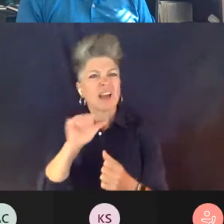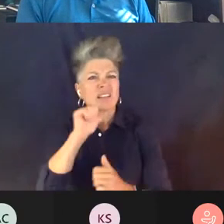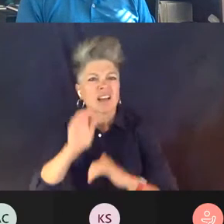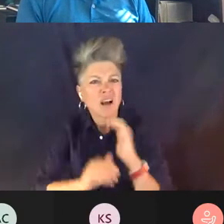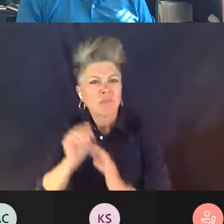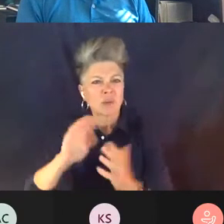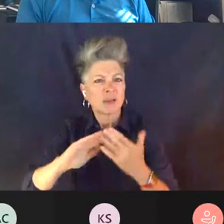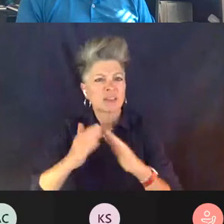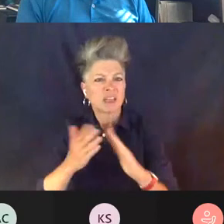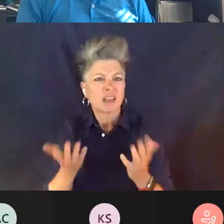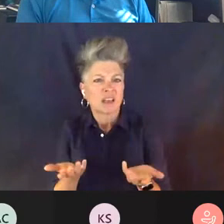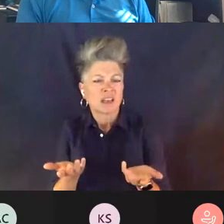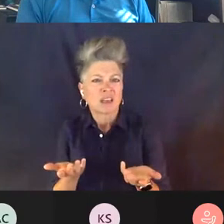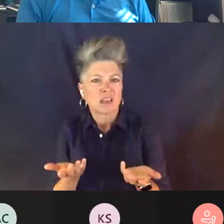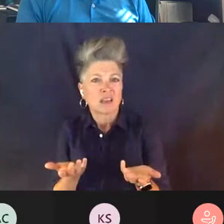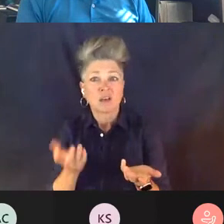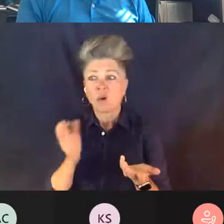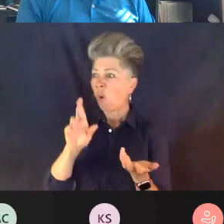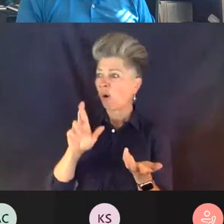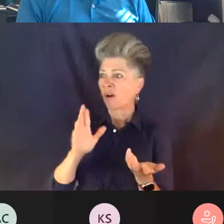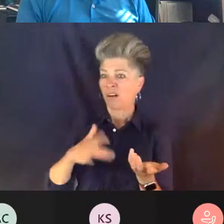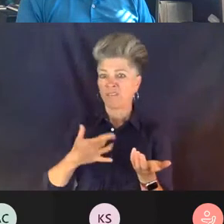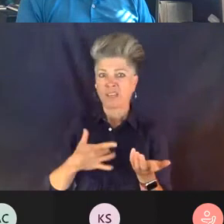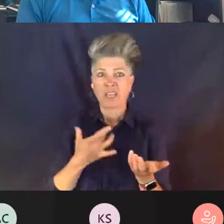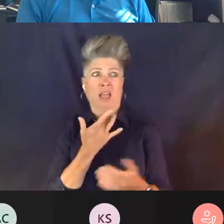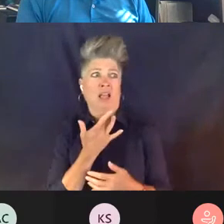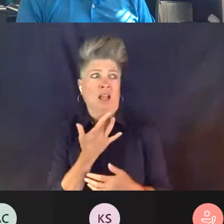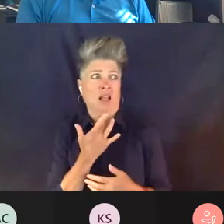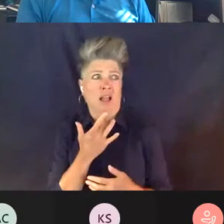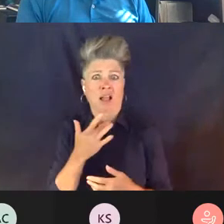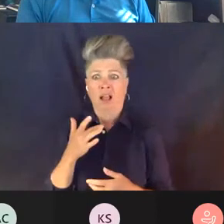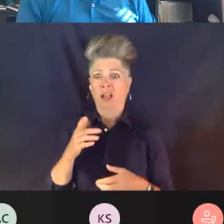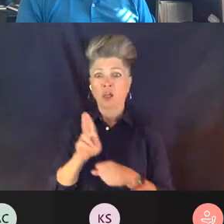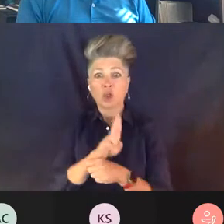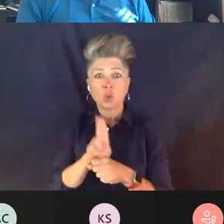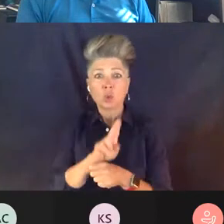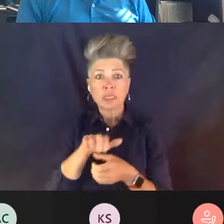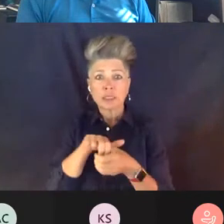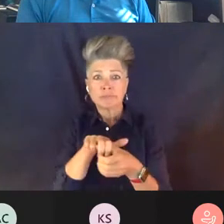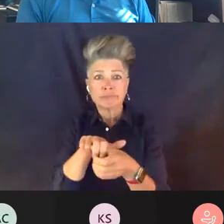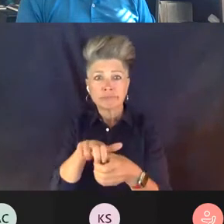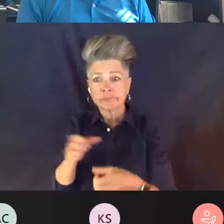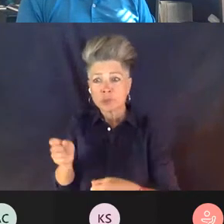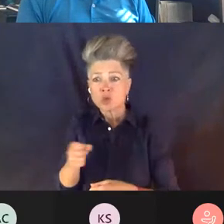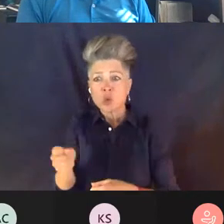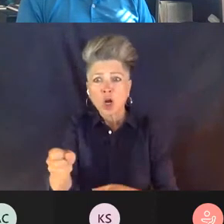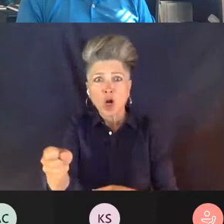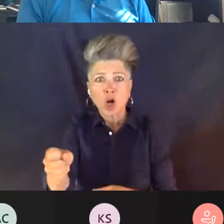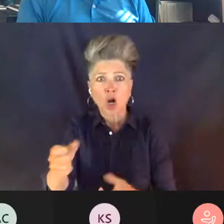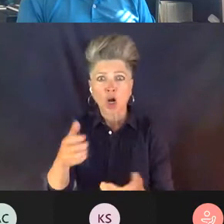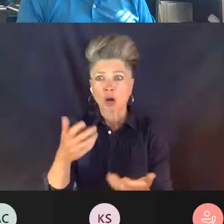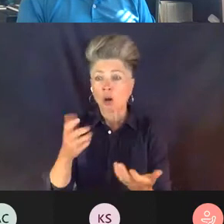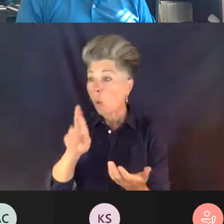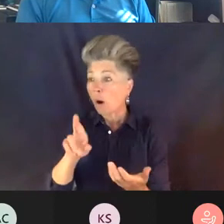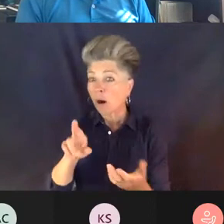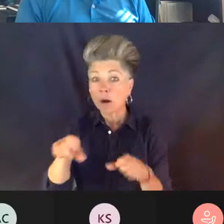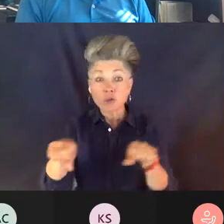Or using their scooter or whatever non-motor vehicle